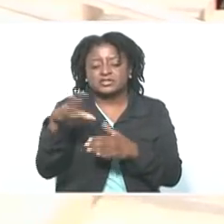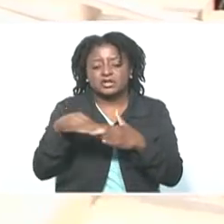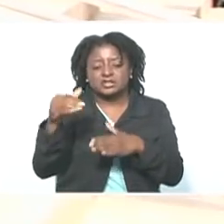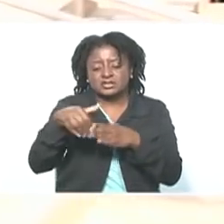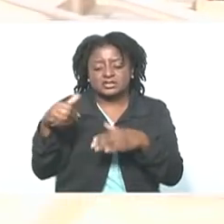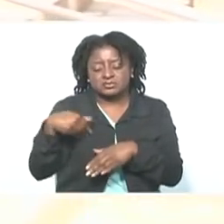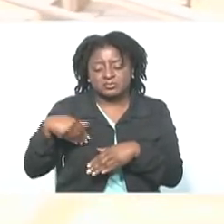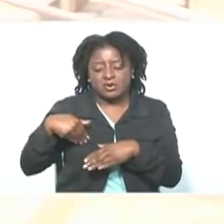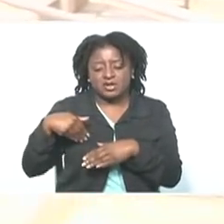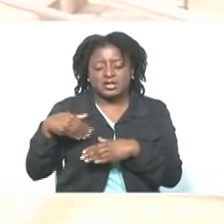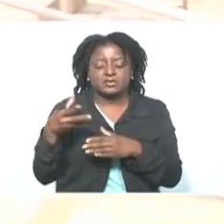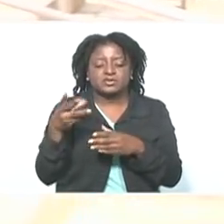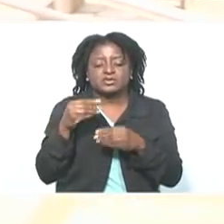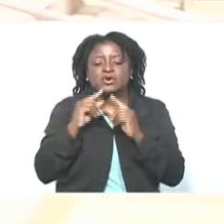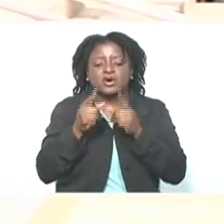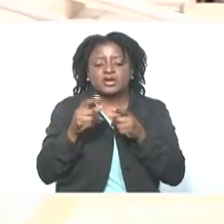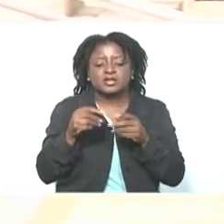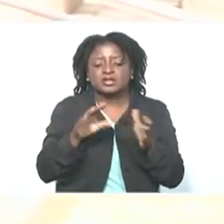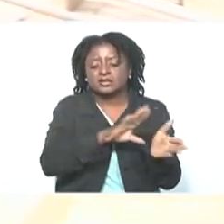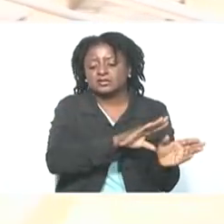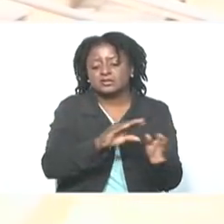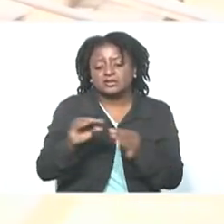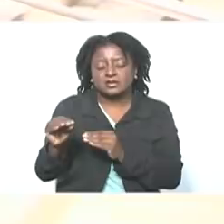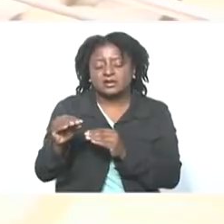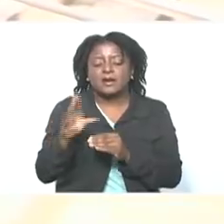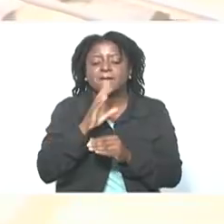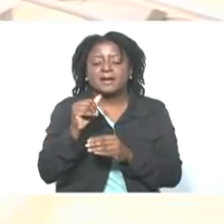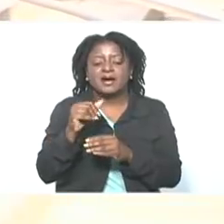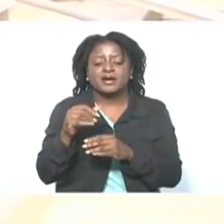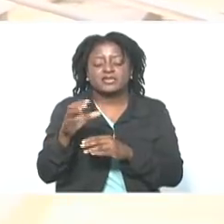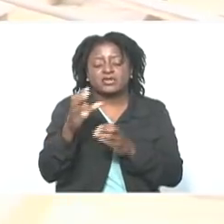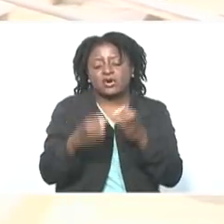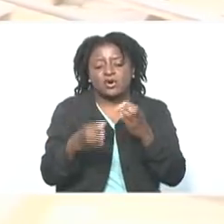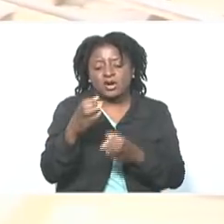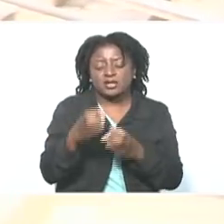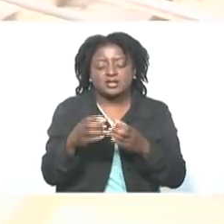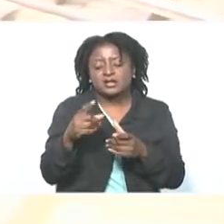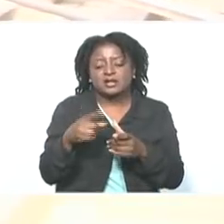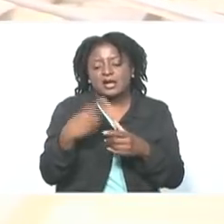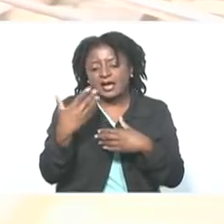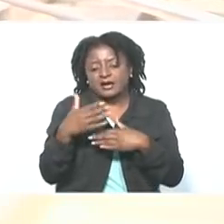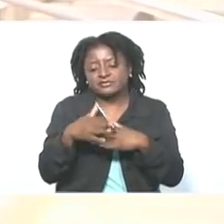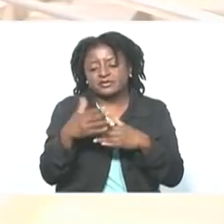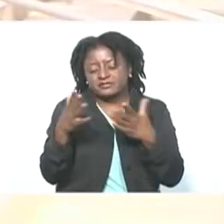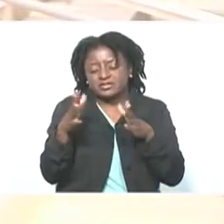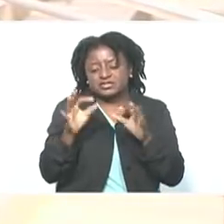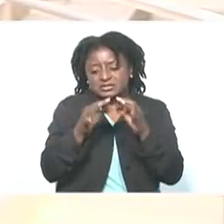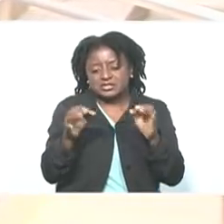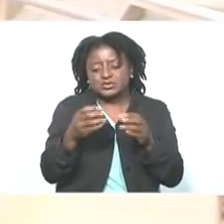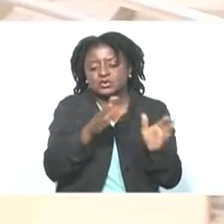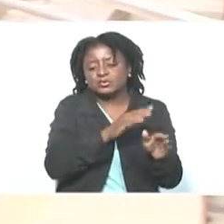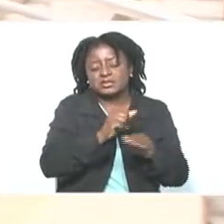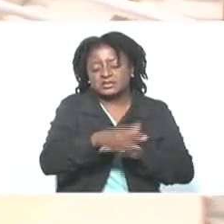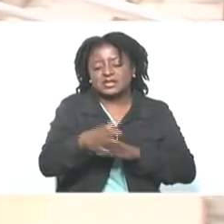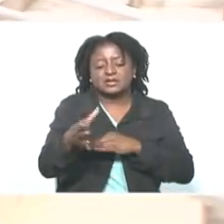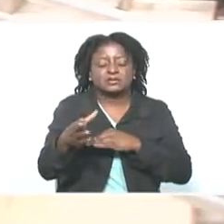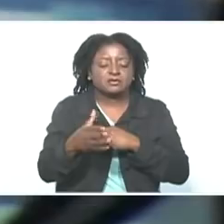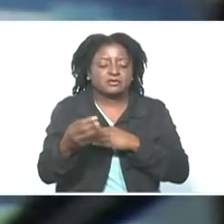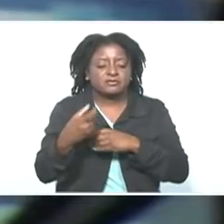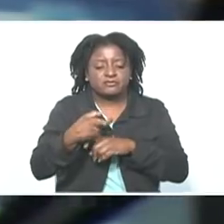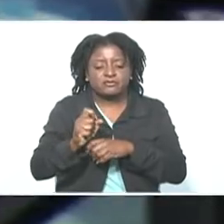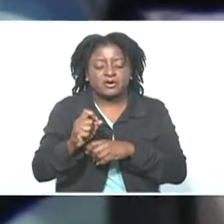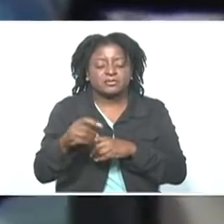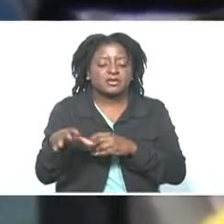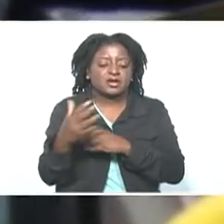court. Upon completion of that sentence, Langhorne will be deported from the country. Jiminita Swain, ZNS Network